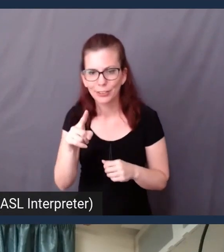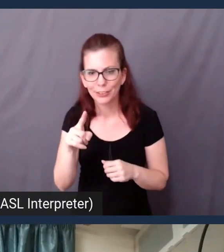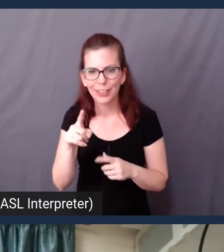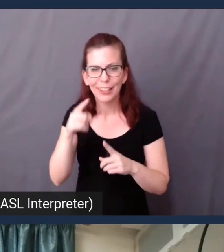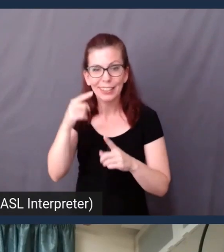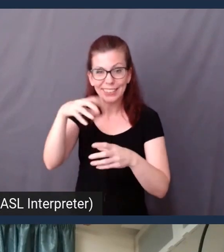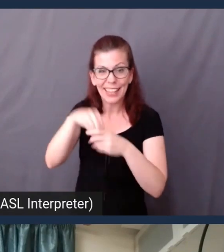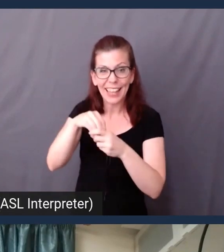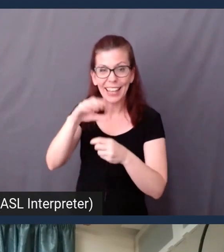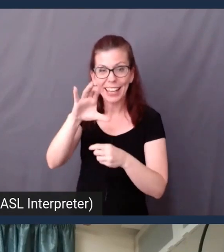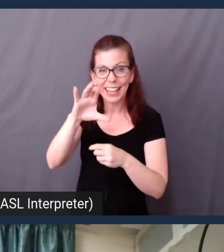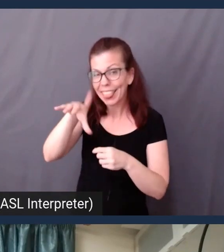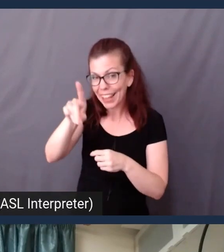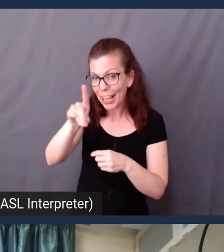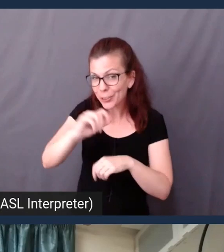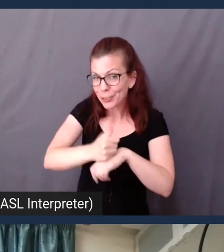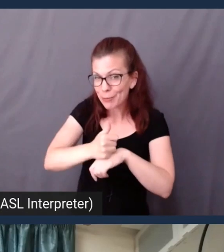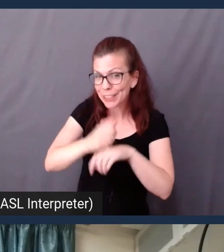CloudFormation?